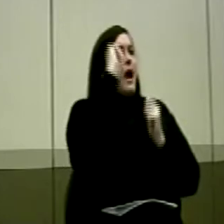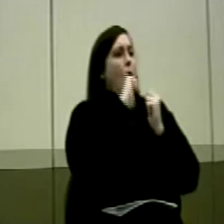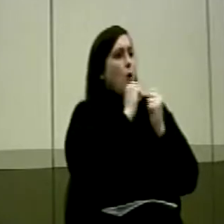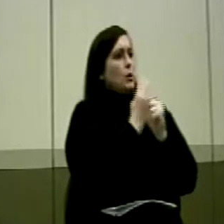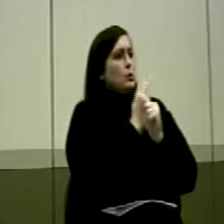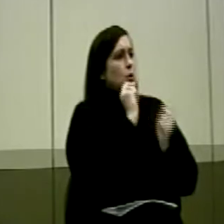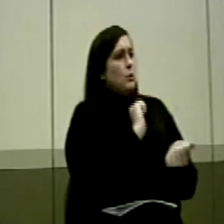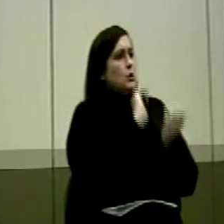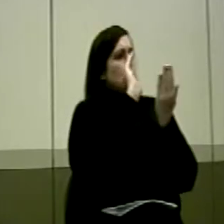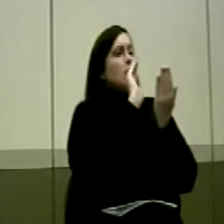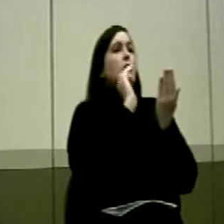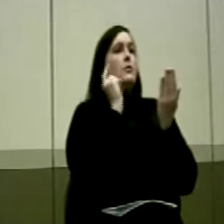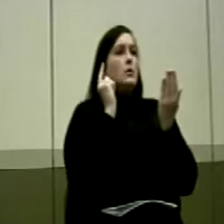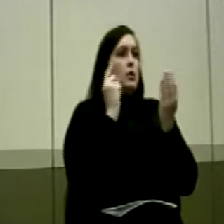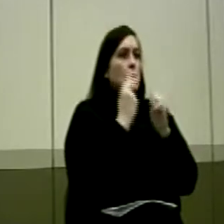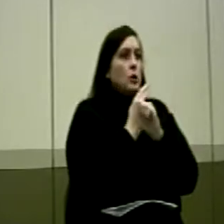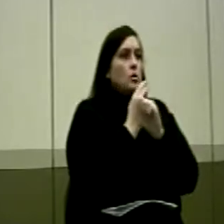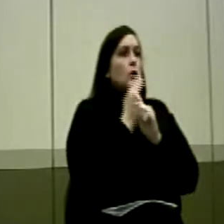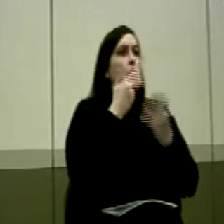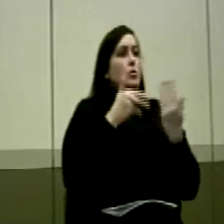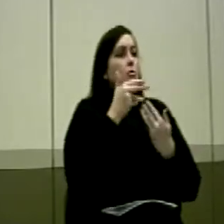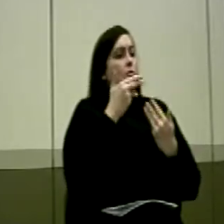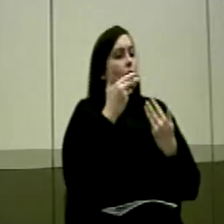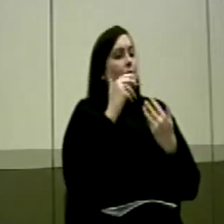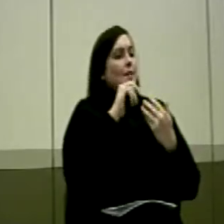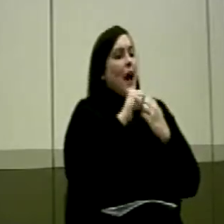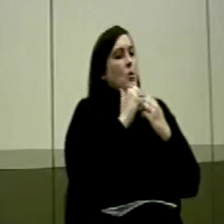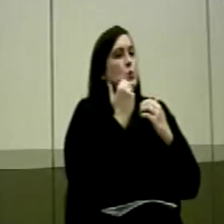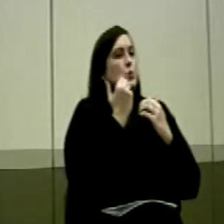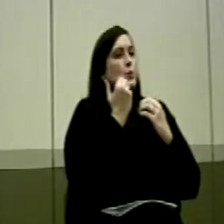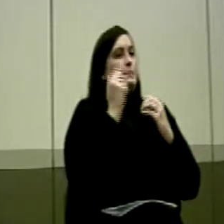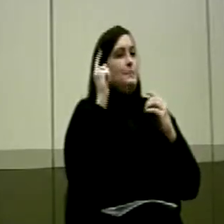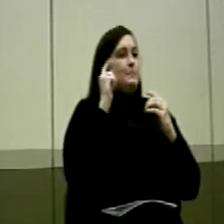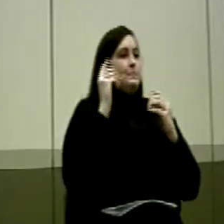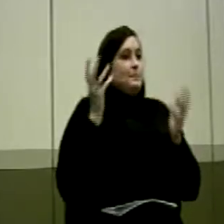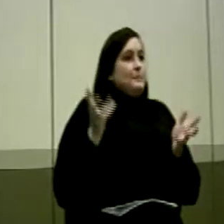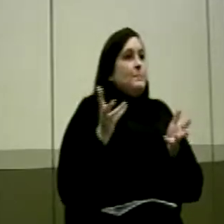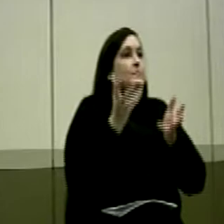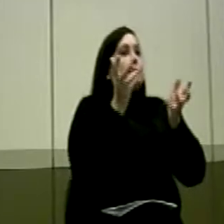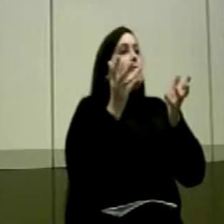thinkers, it will help build executive functioning.